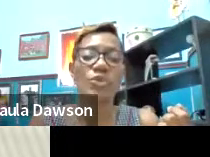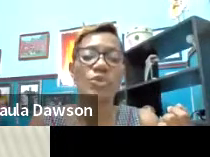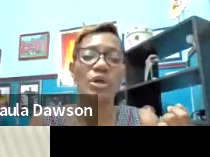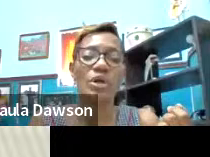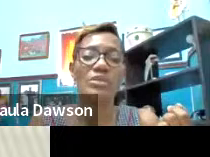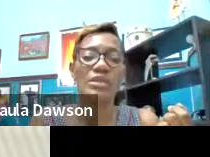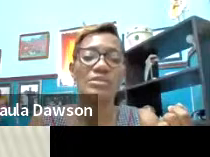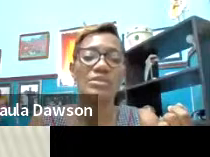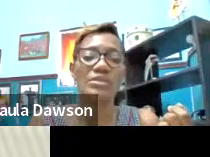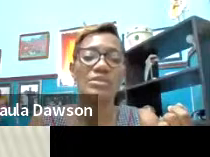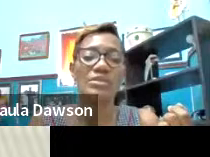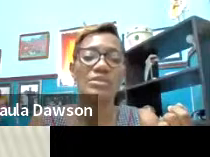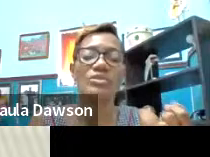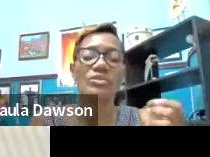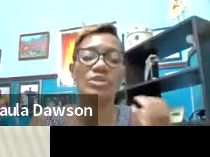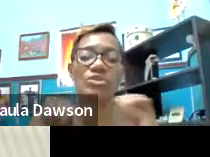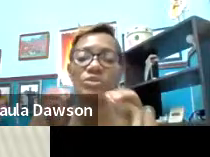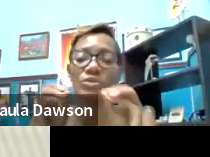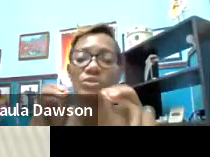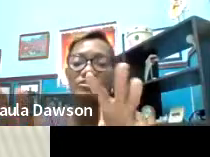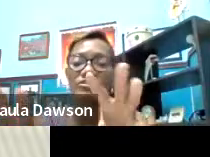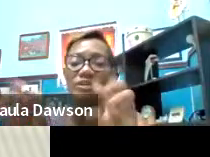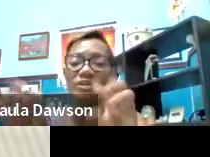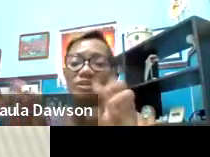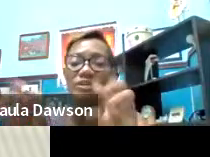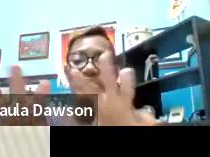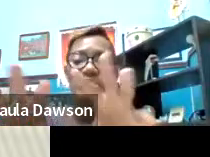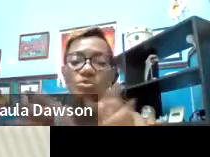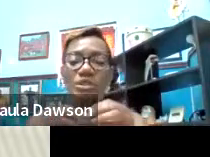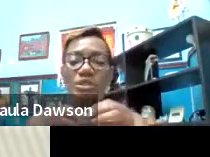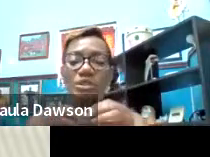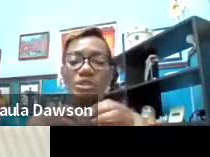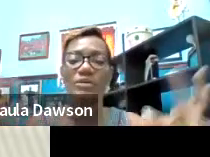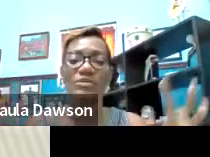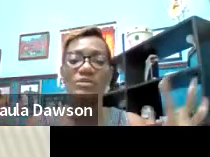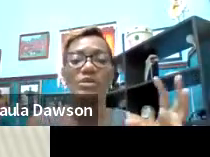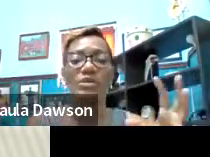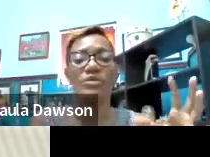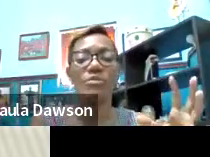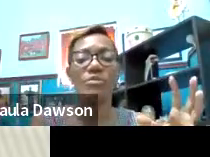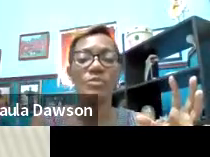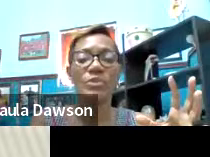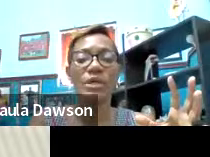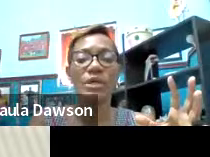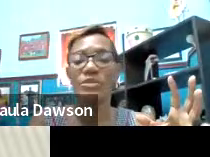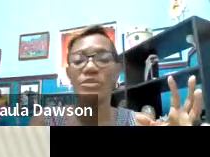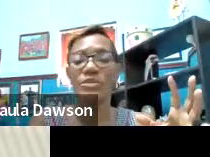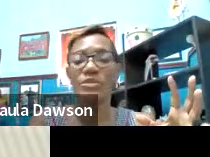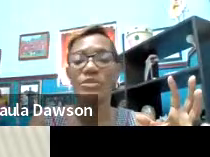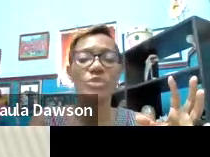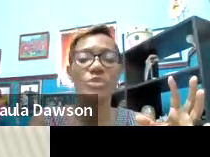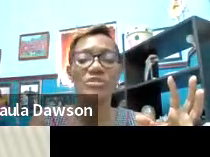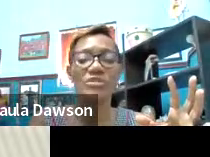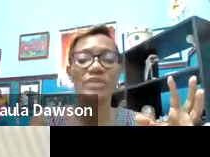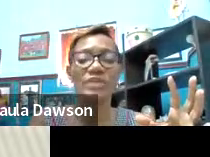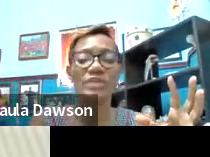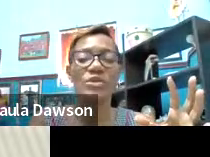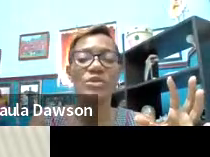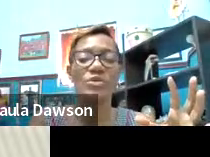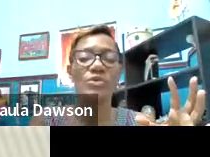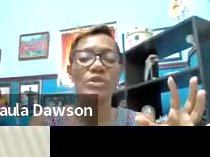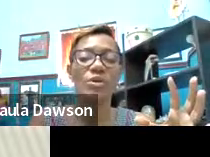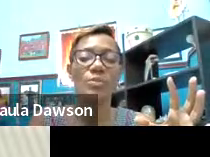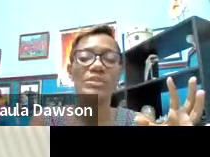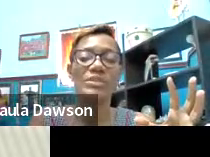little gray small dots in a circle, those are the nerve fibers running up and down, not the nerve fiber, the muscle